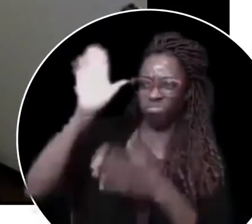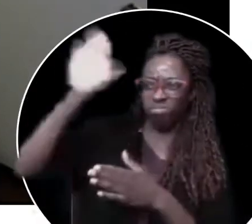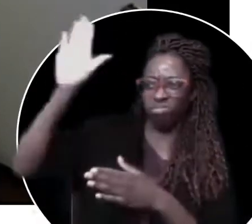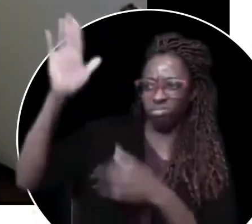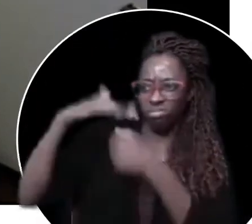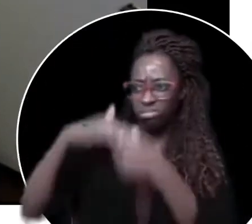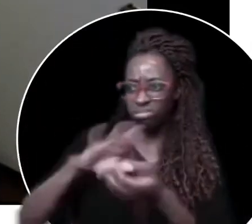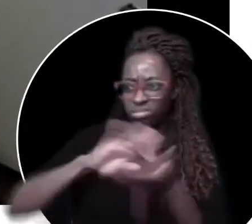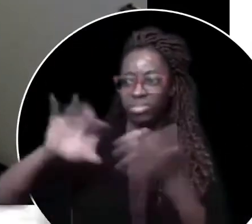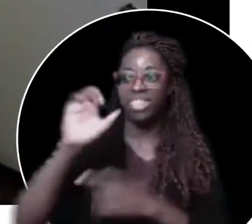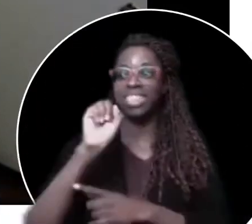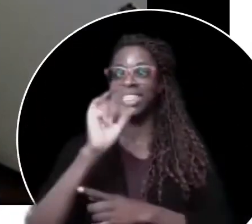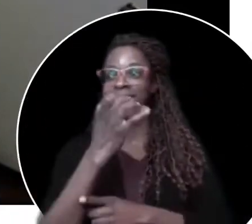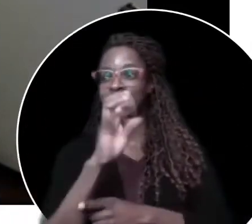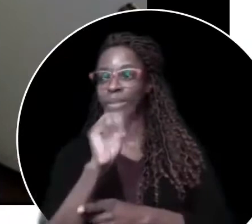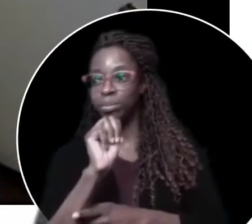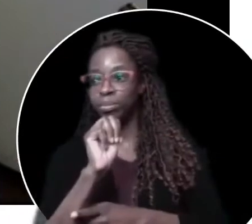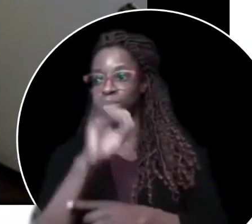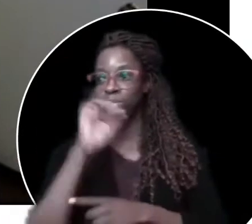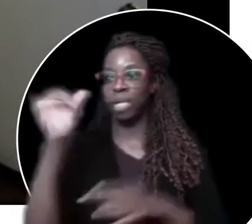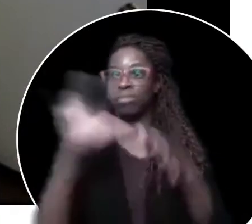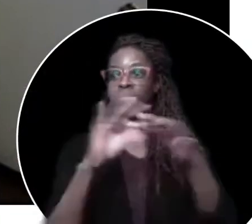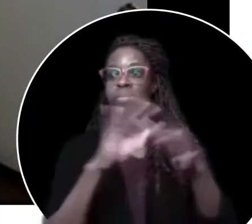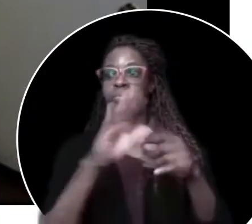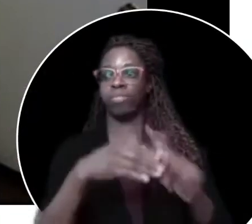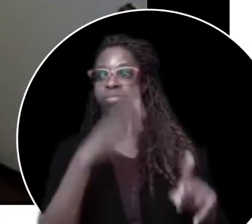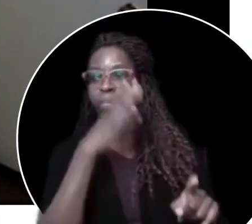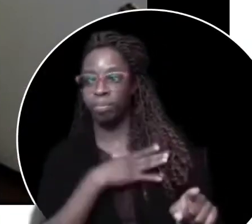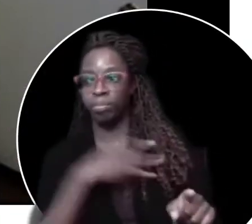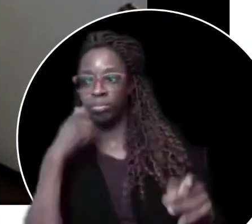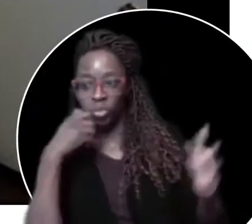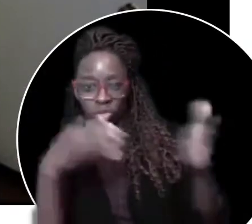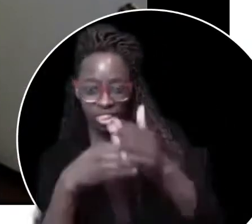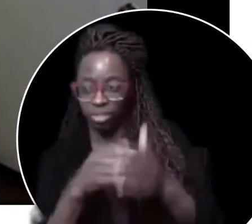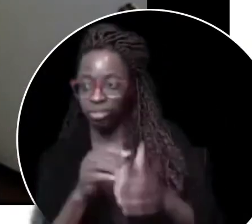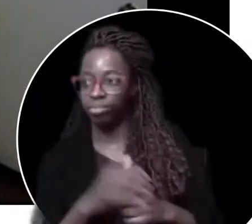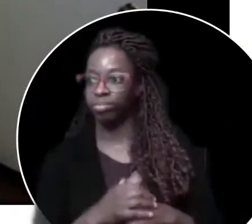for xenophobia or Islamophobia.